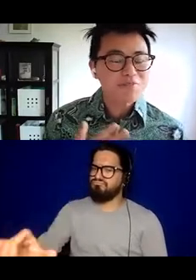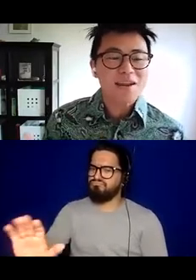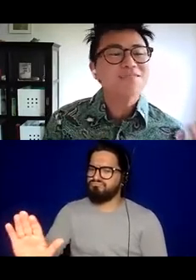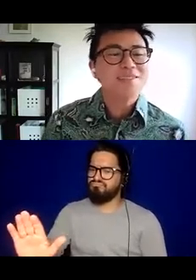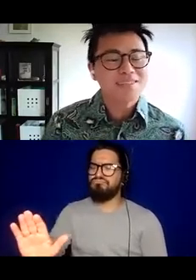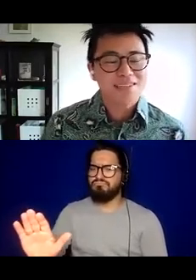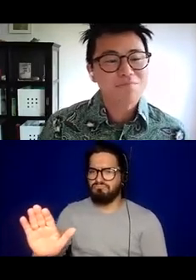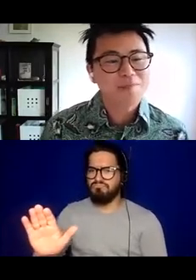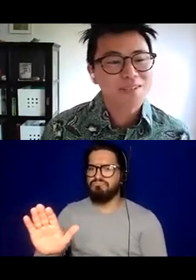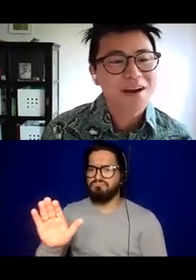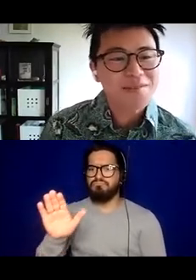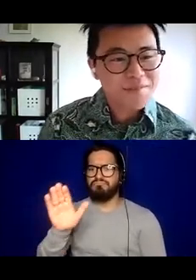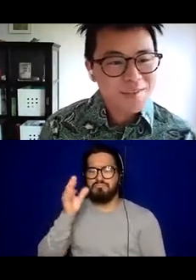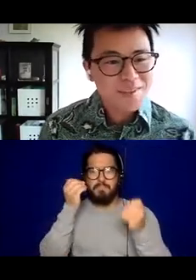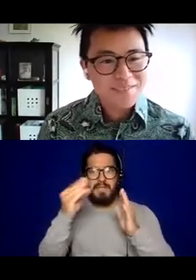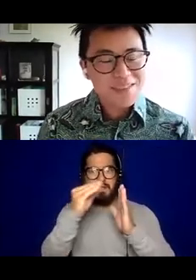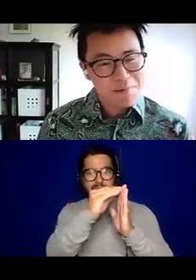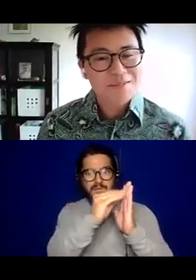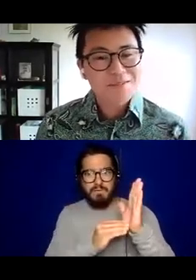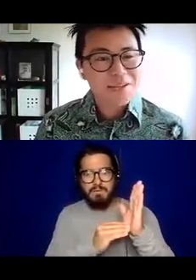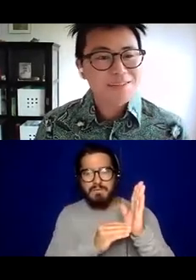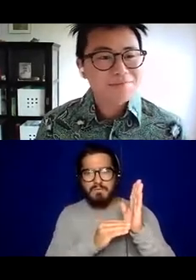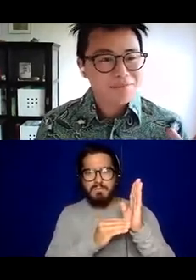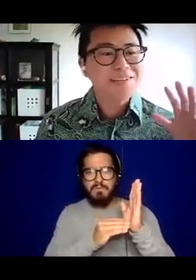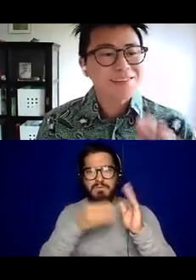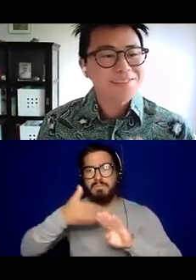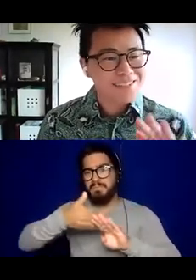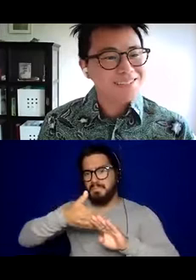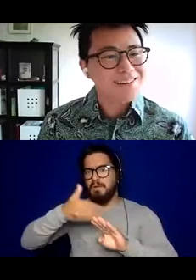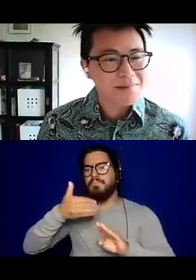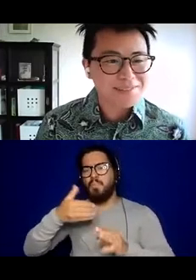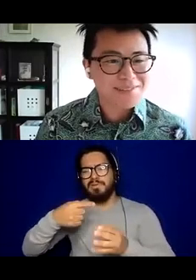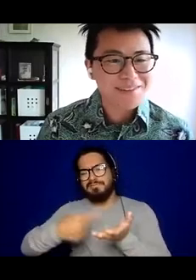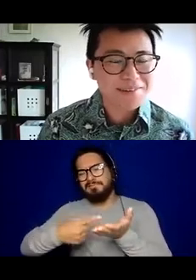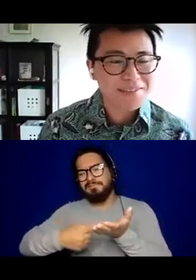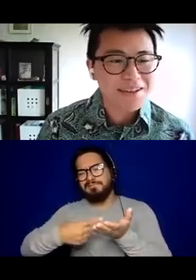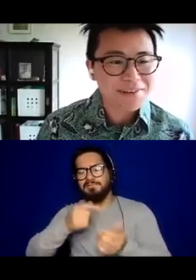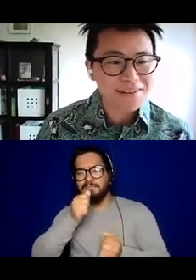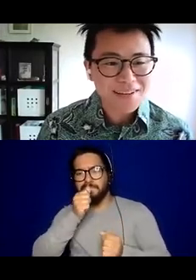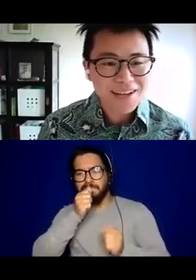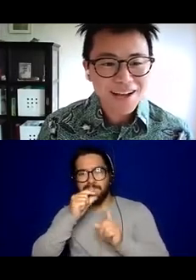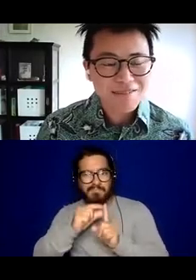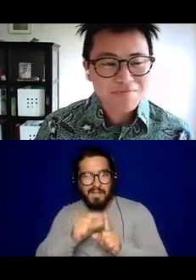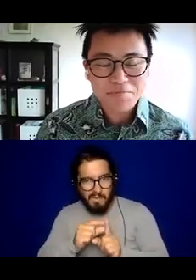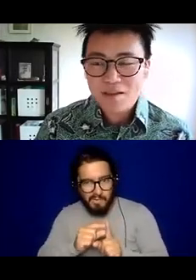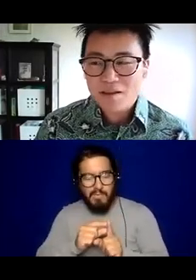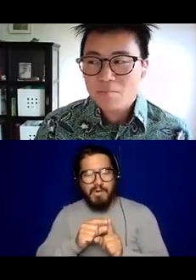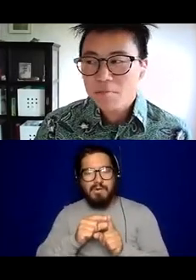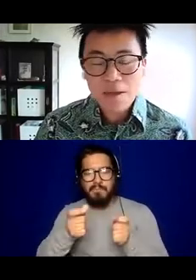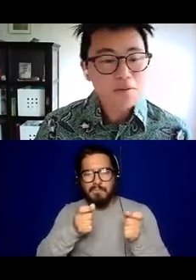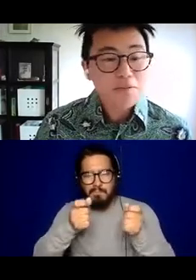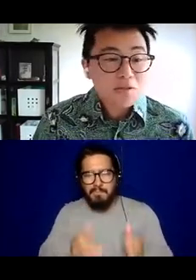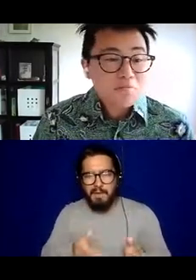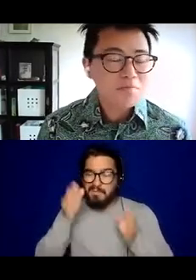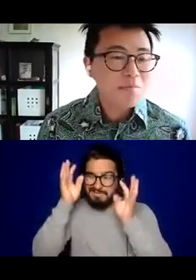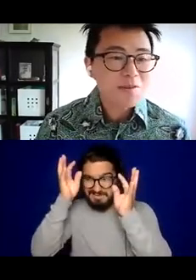true of many of these examples. I mean, with the password manager, we've already chosen to store our passwords somewhere safer. But